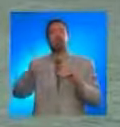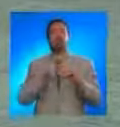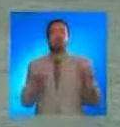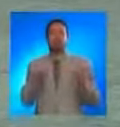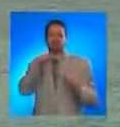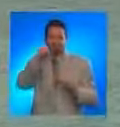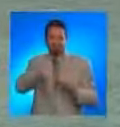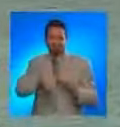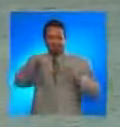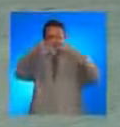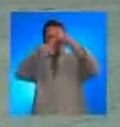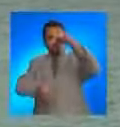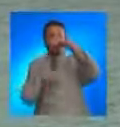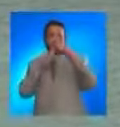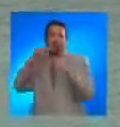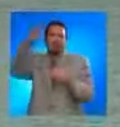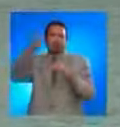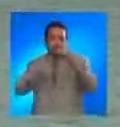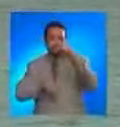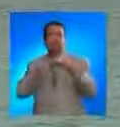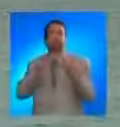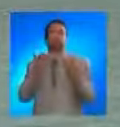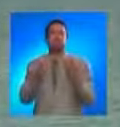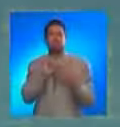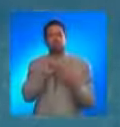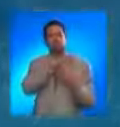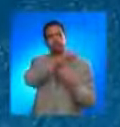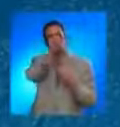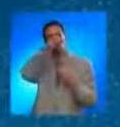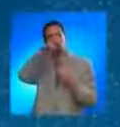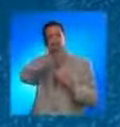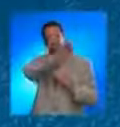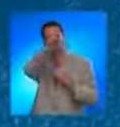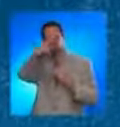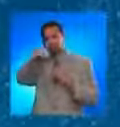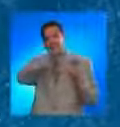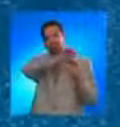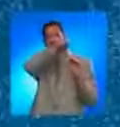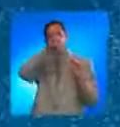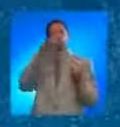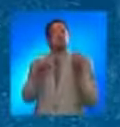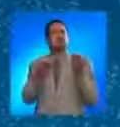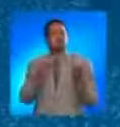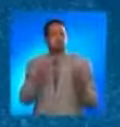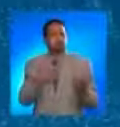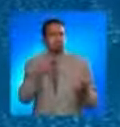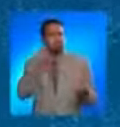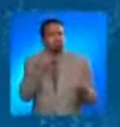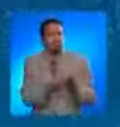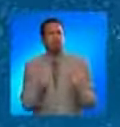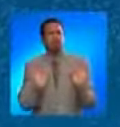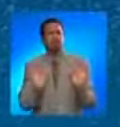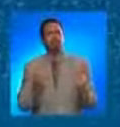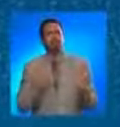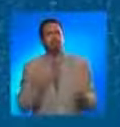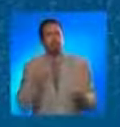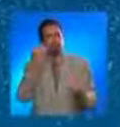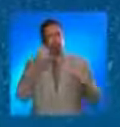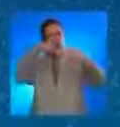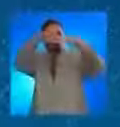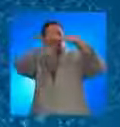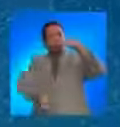Since tsunami waves are small in deep waters and there could be miles of distance between them, a tsunami can travel unnoticed over open